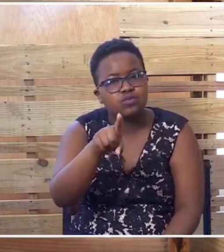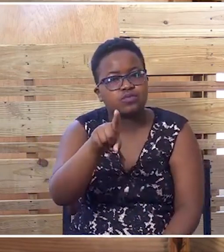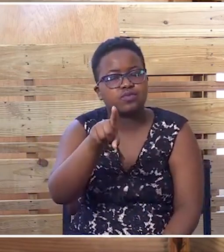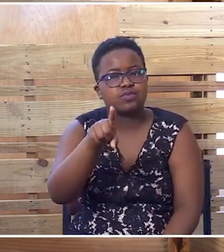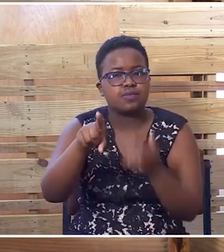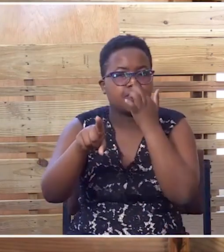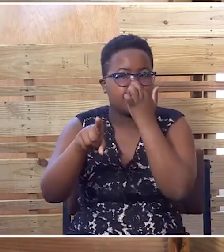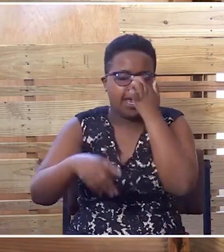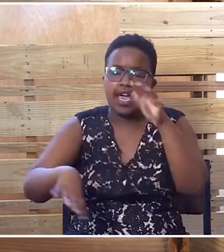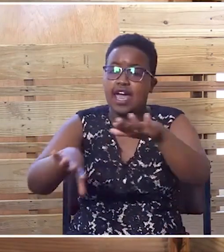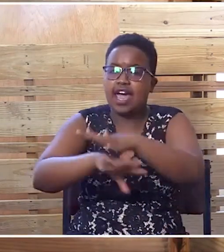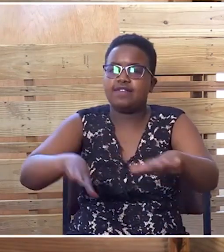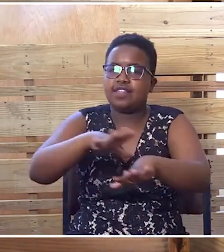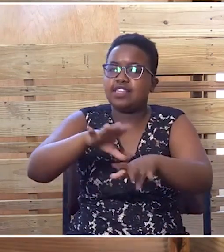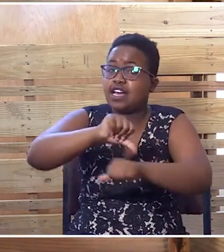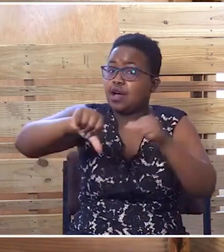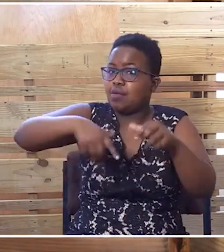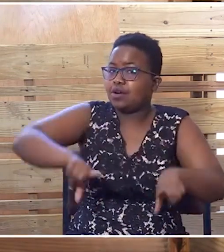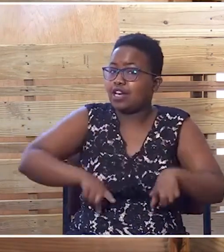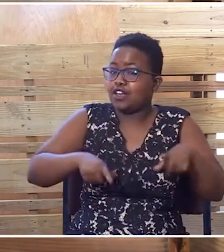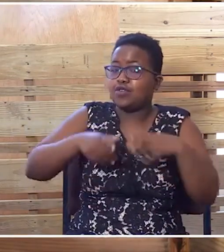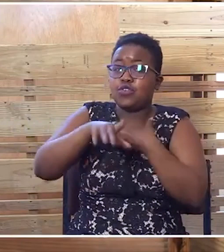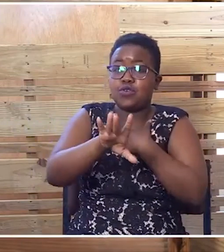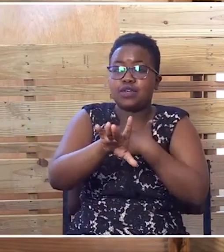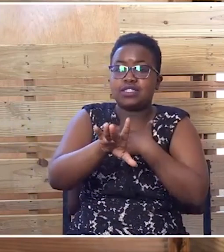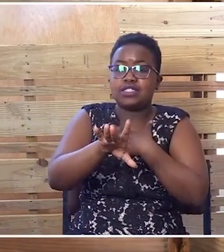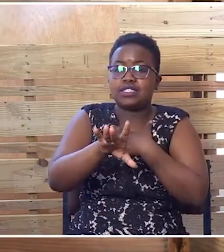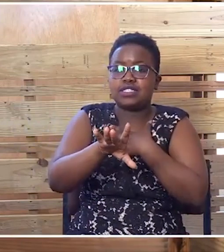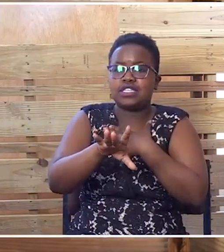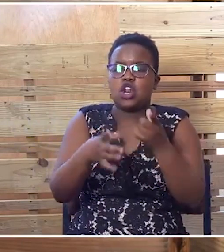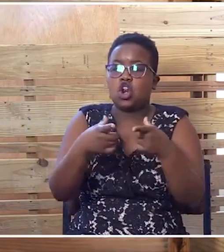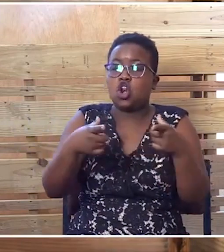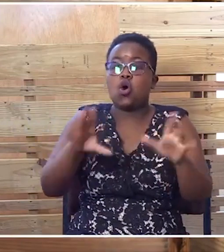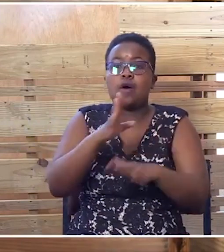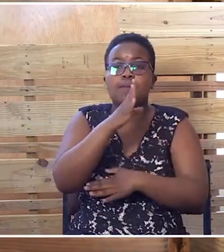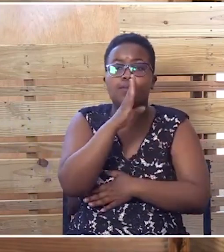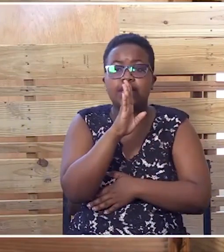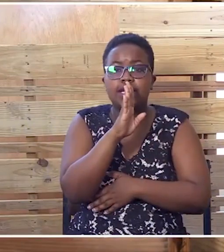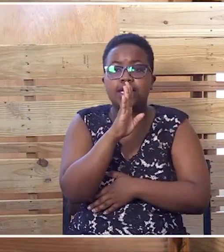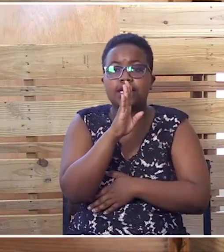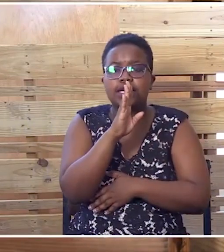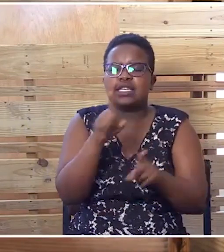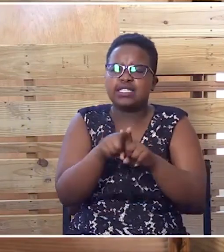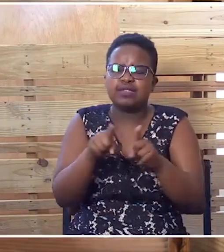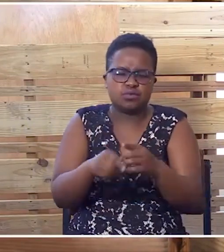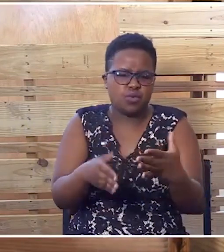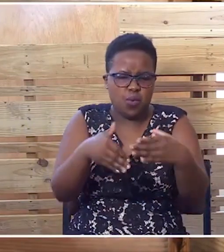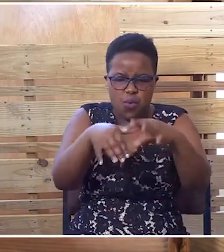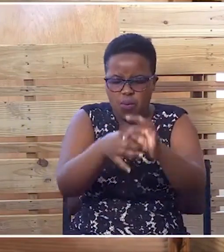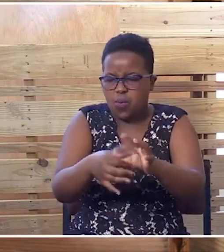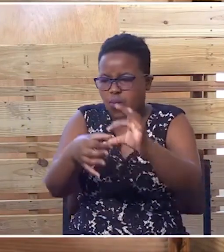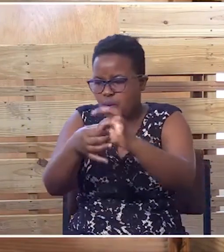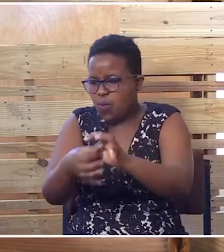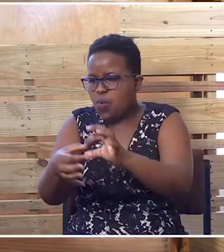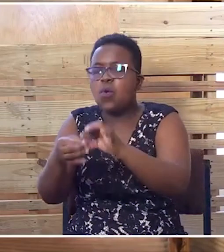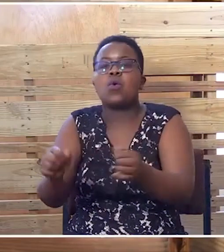for you, everything about your life to go well, for you to live a long life, it's attached to you respecting and